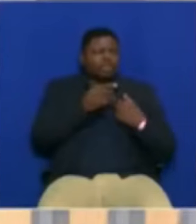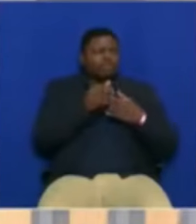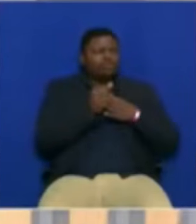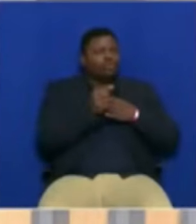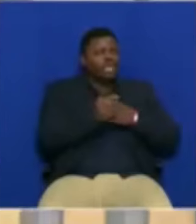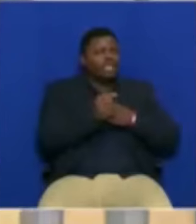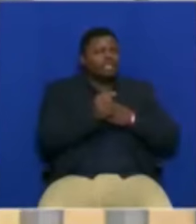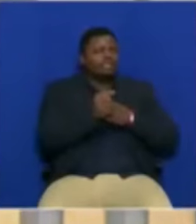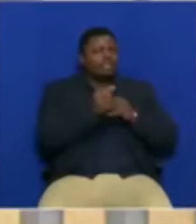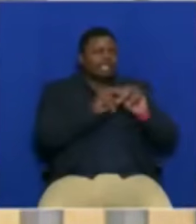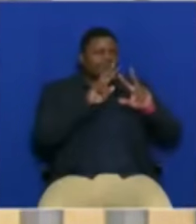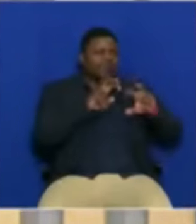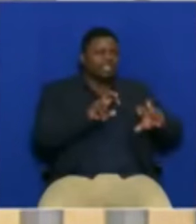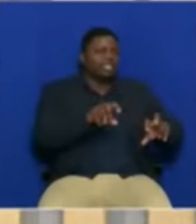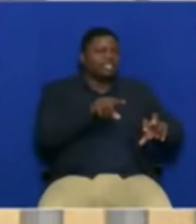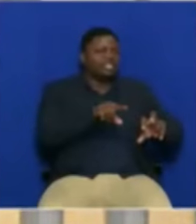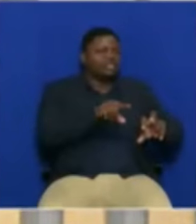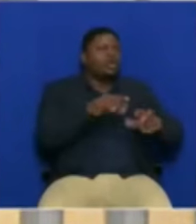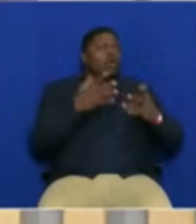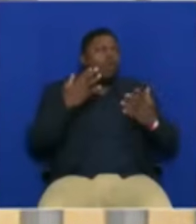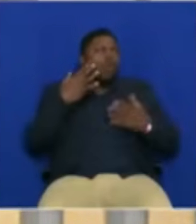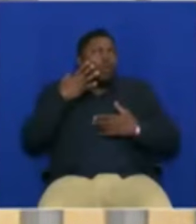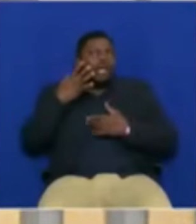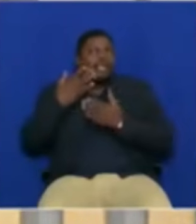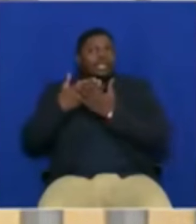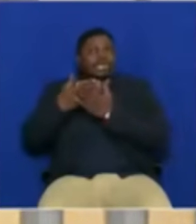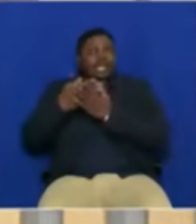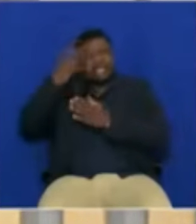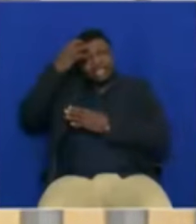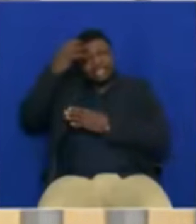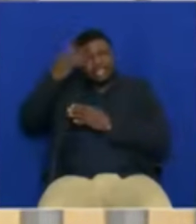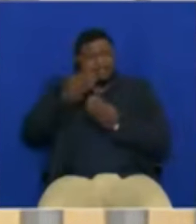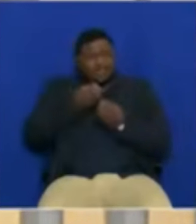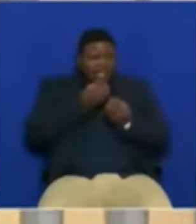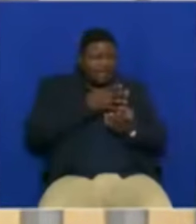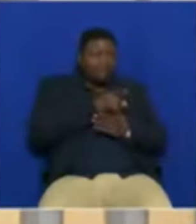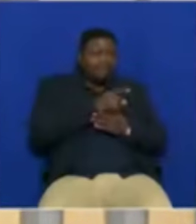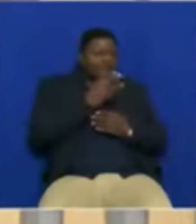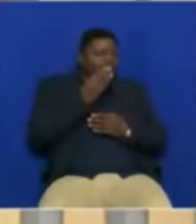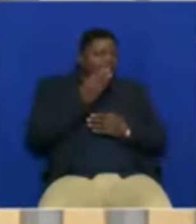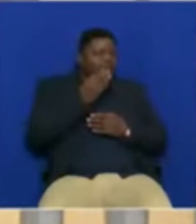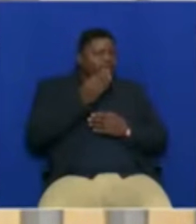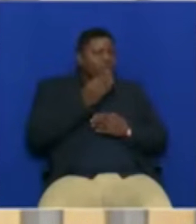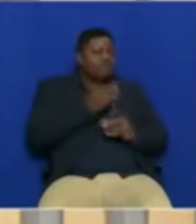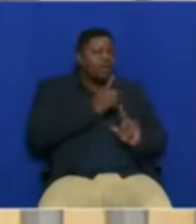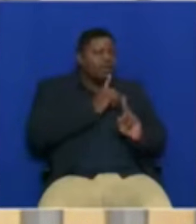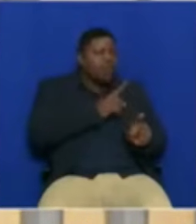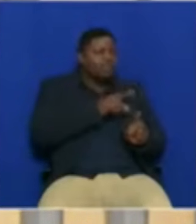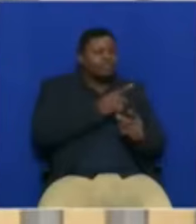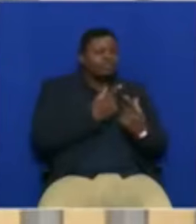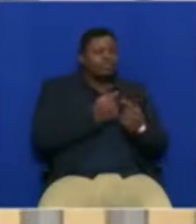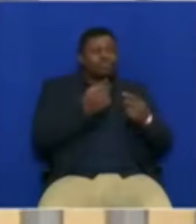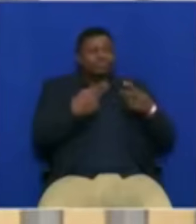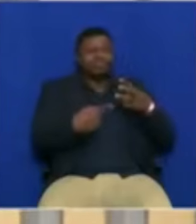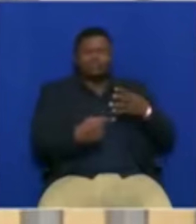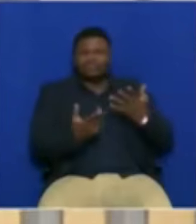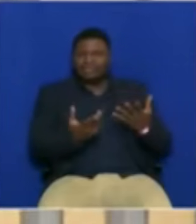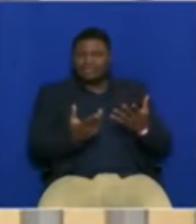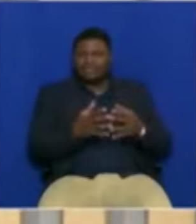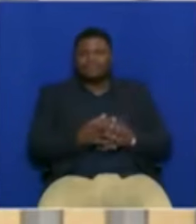Thank you, Chair, Commissioners. At the start of the investigation, remember there's a number of allegations,